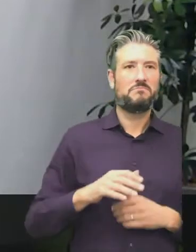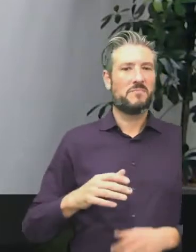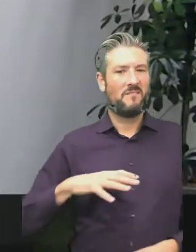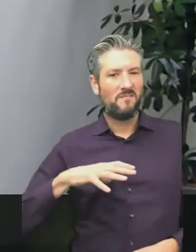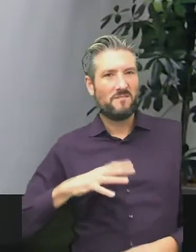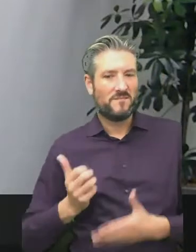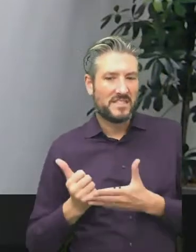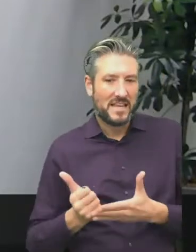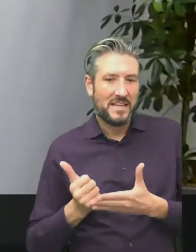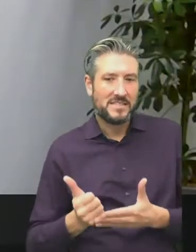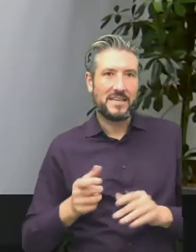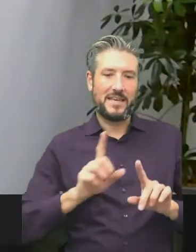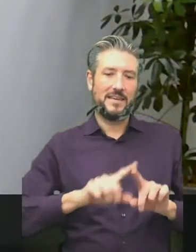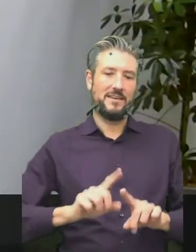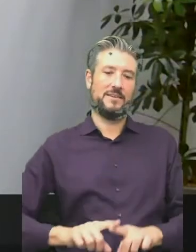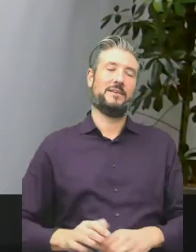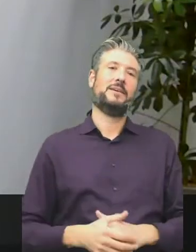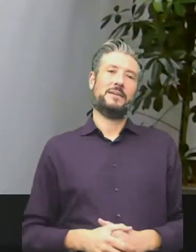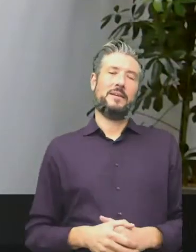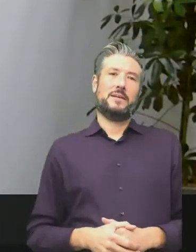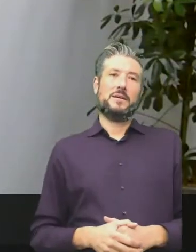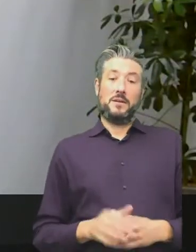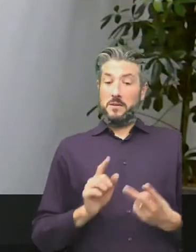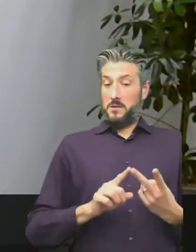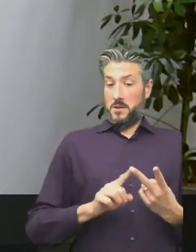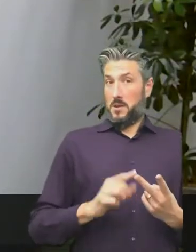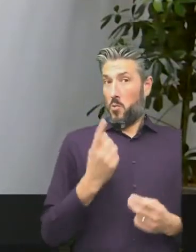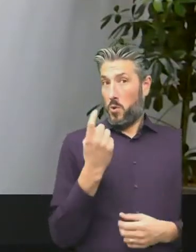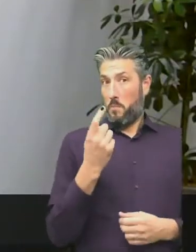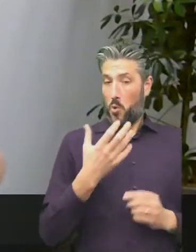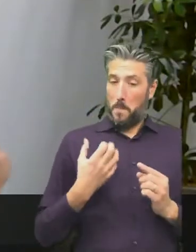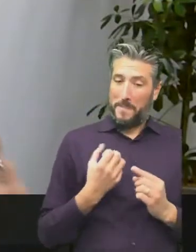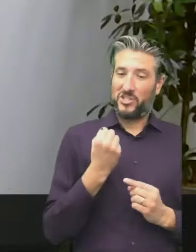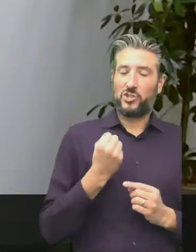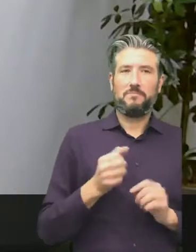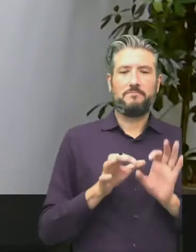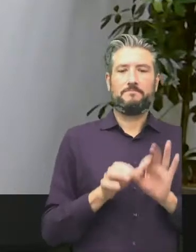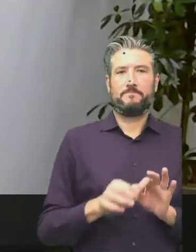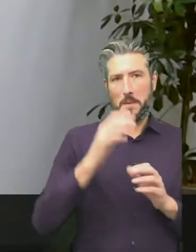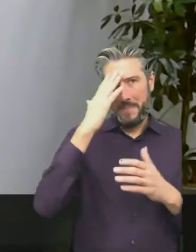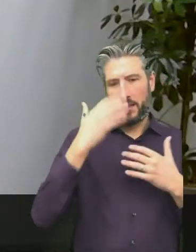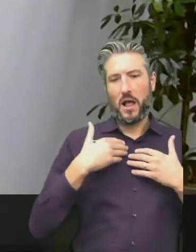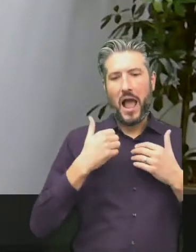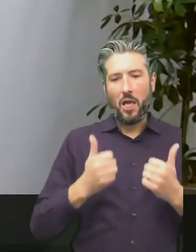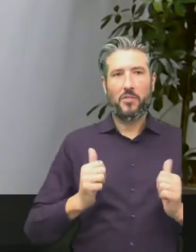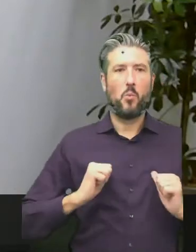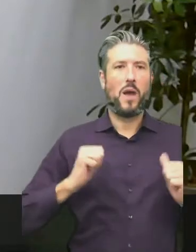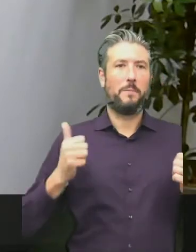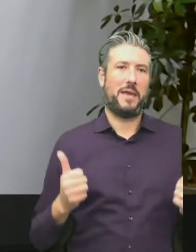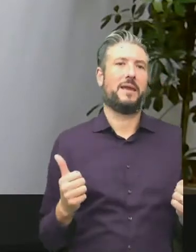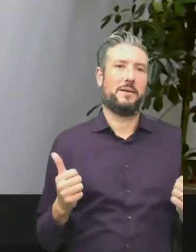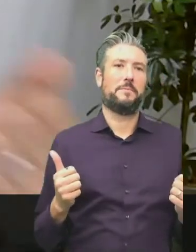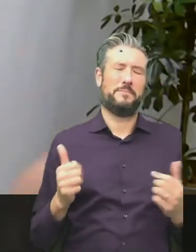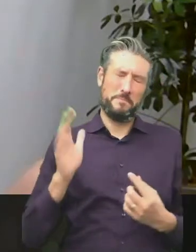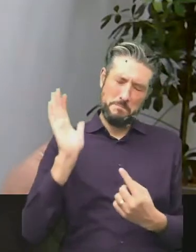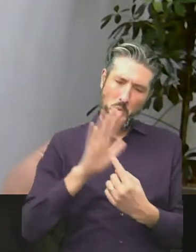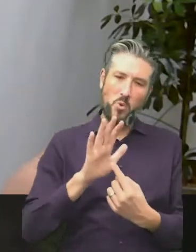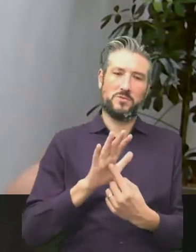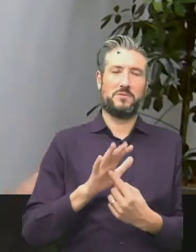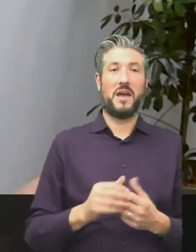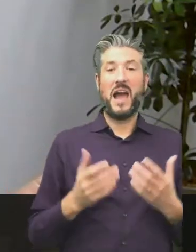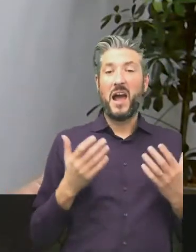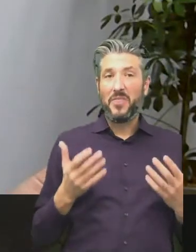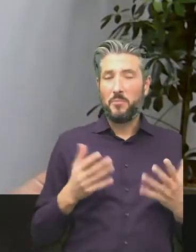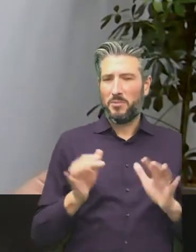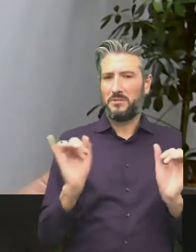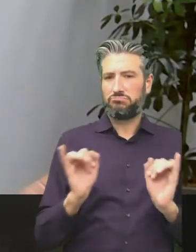about is one of the missions, one of the 9, is mental health and well-being. And it's really important we get rid of the stigma